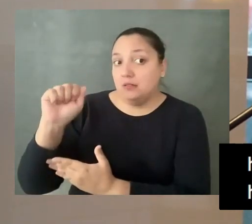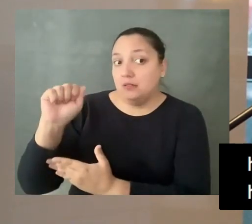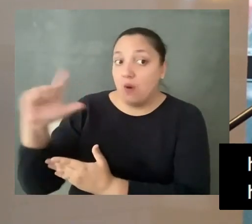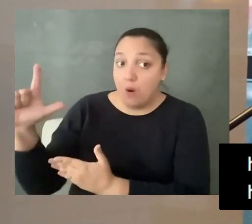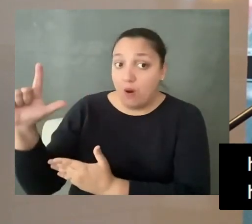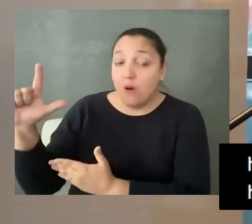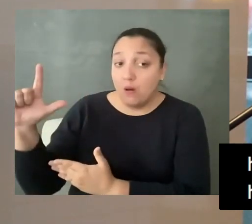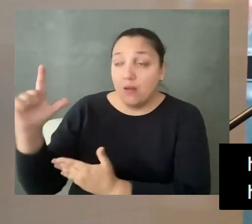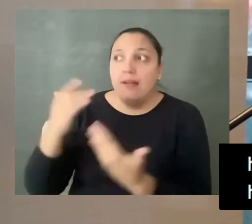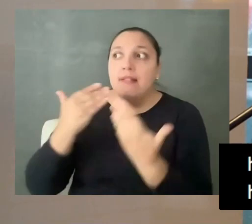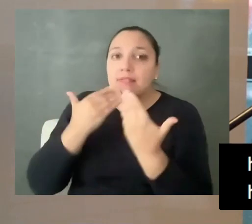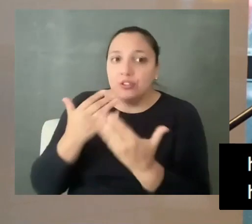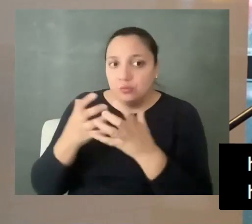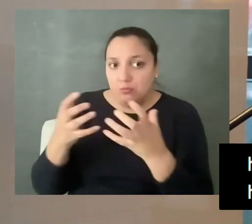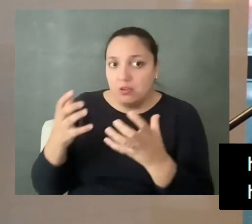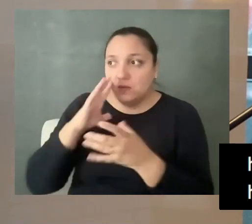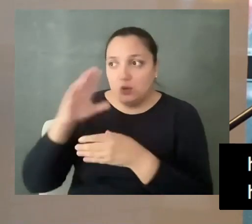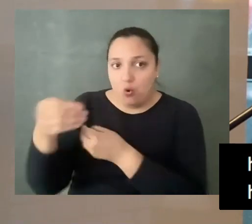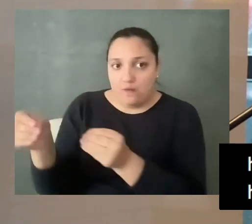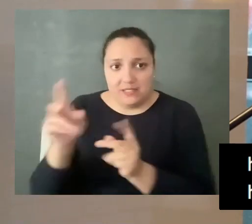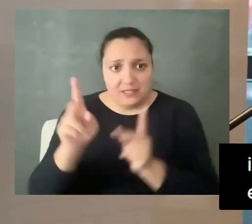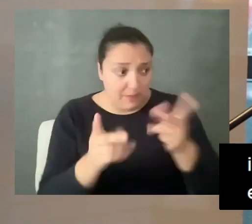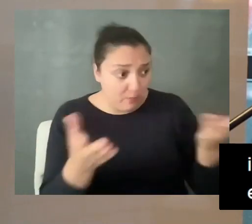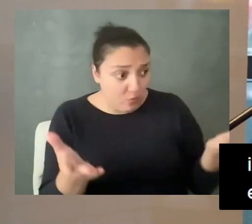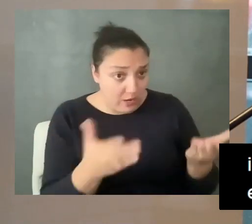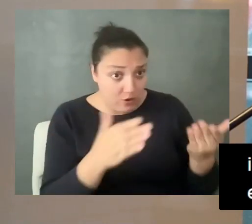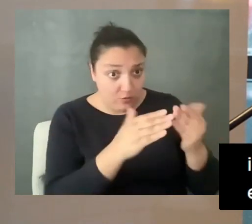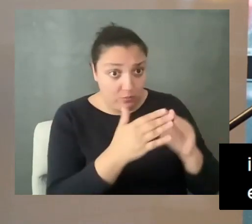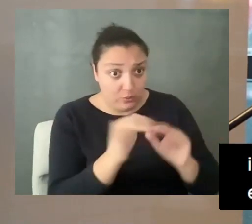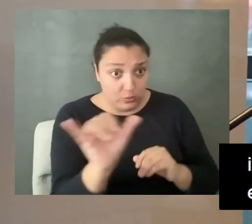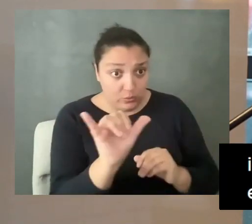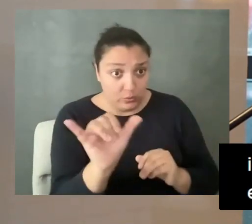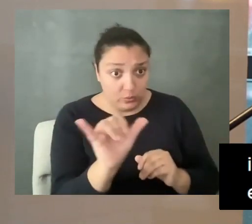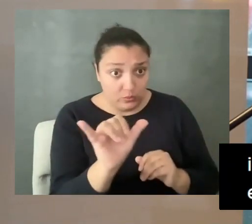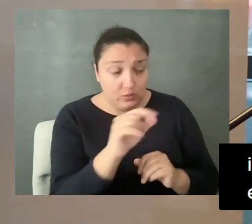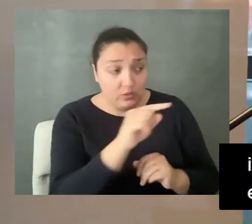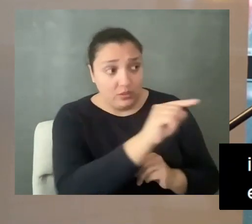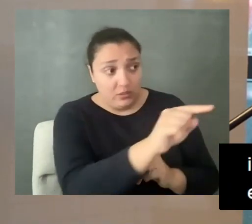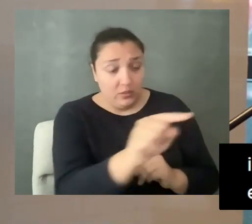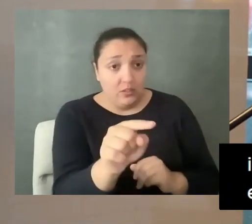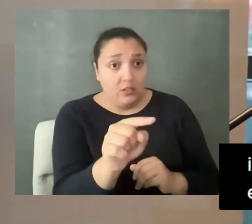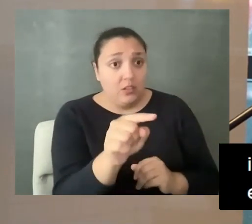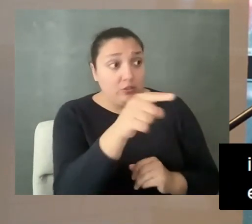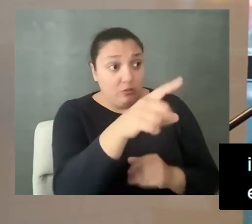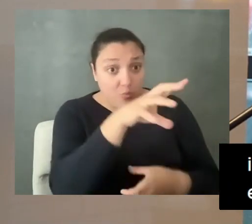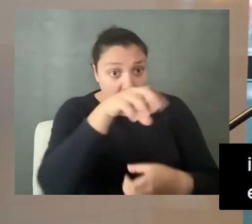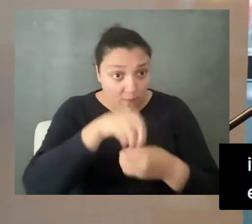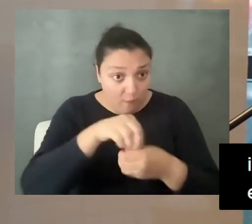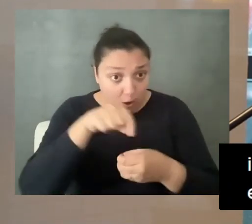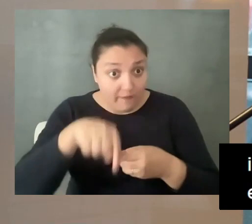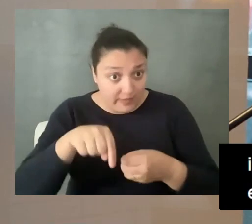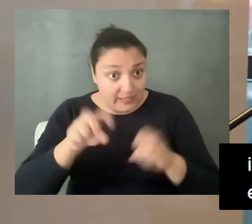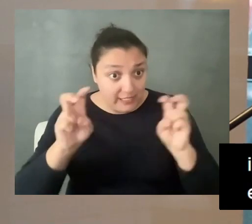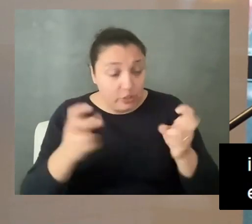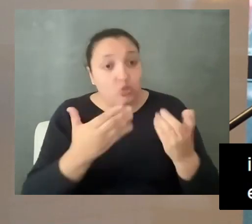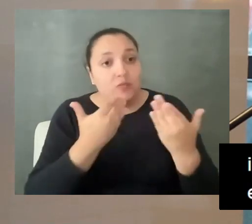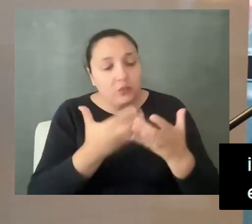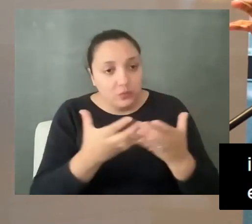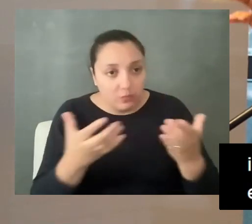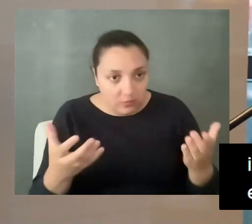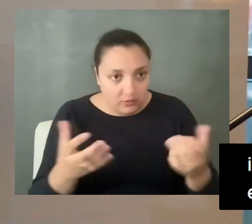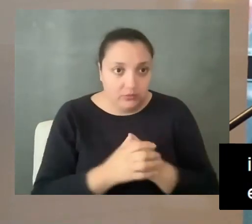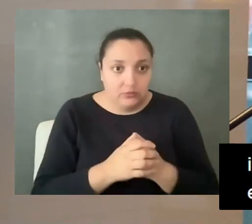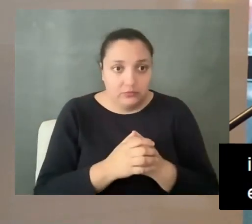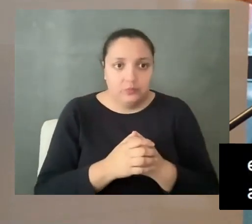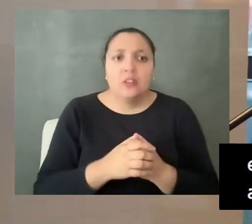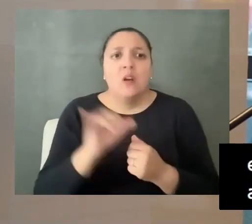leadership, and all of the people here in the community who are engaged in this. And I just want to just let everybody know